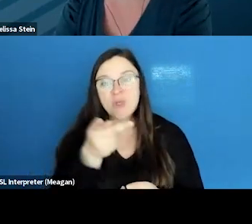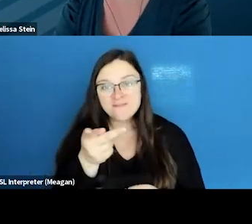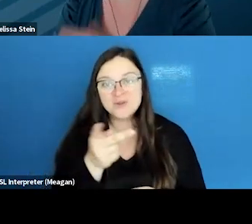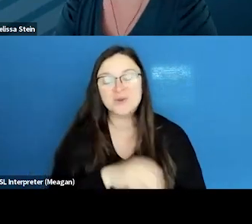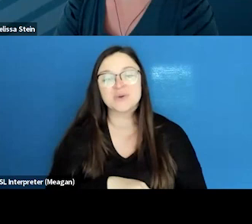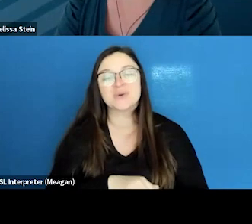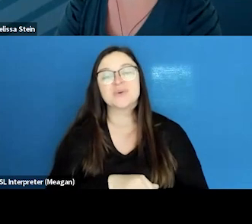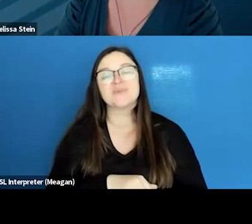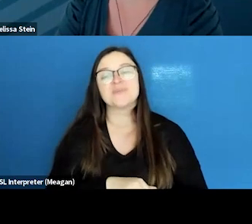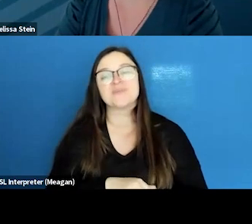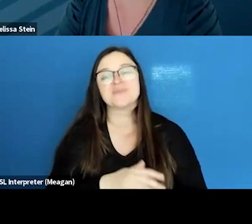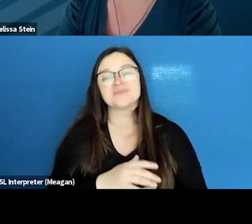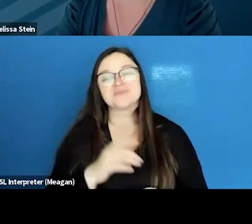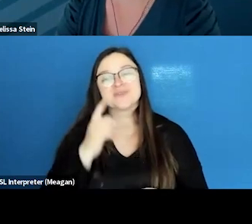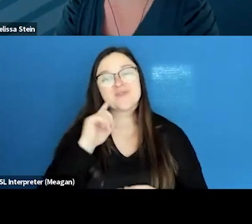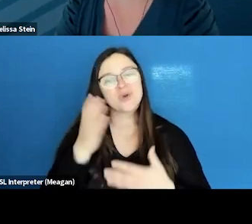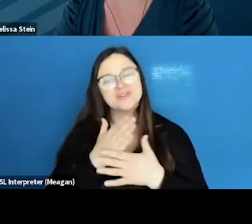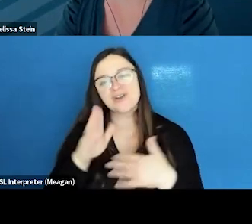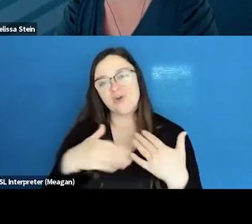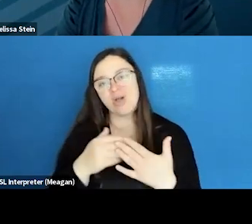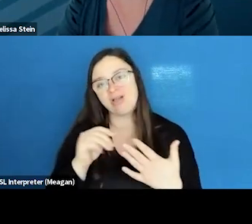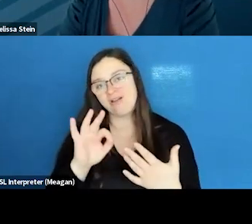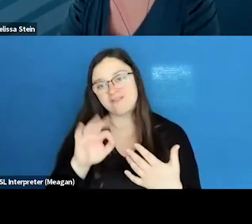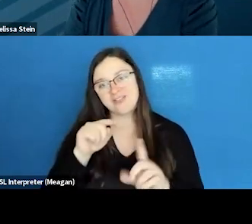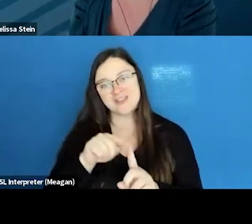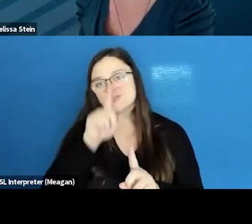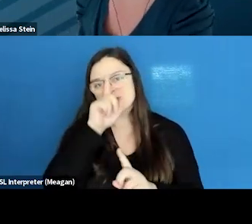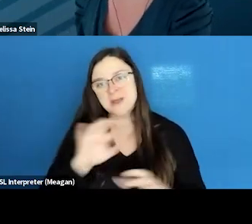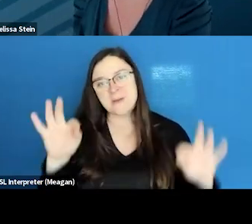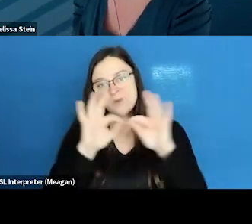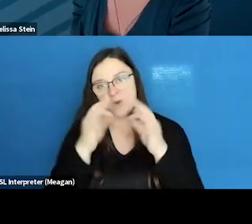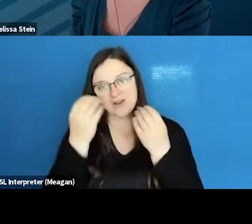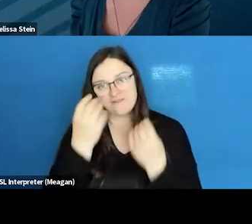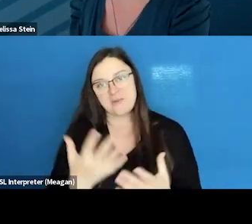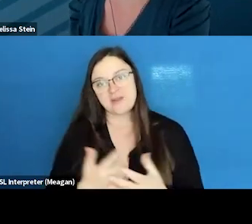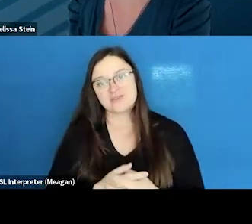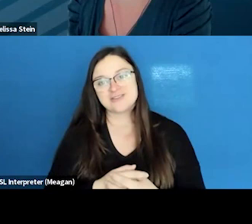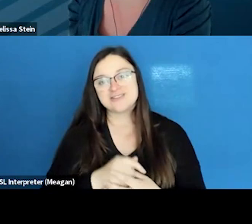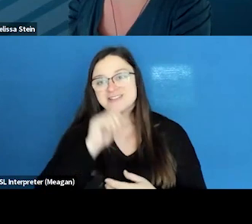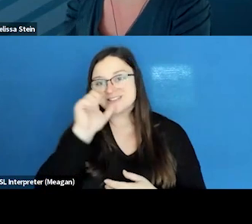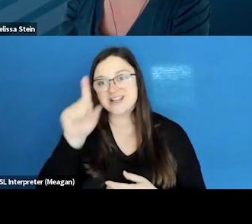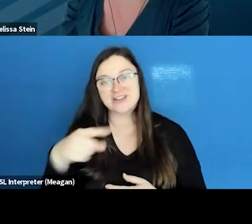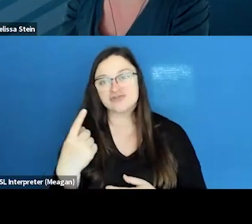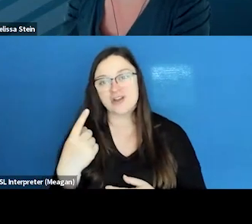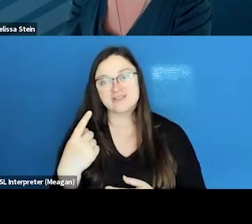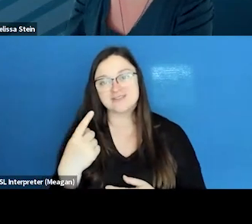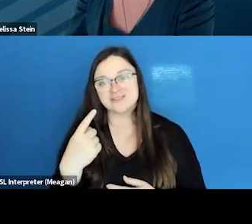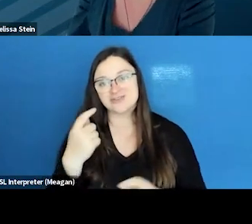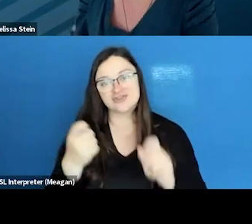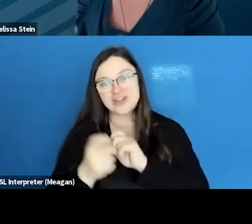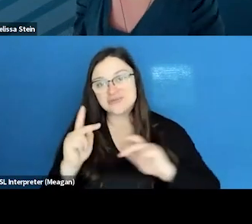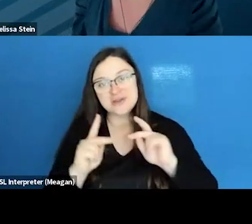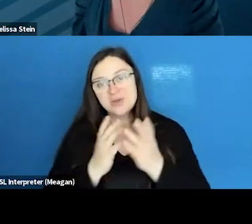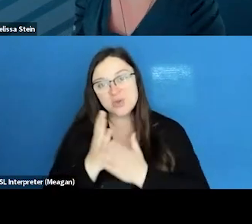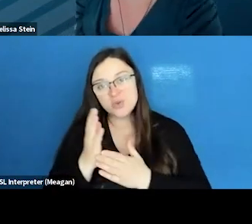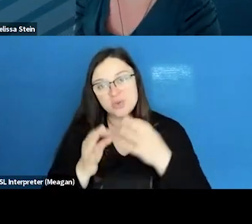Judge Verde for sharing all of this critical information. It really is not just changing the people coming through these treatment courts,